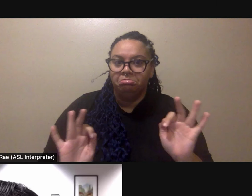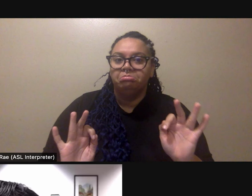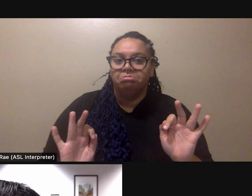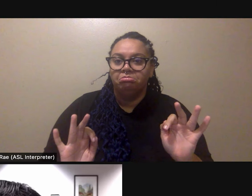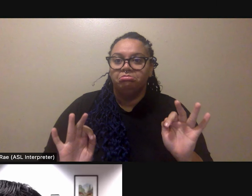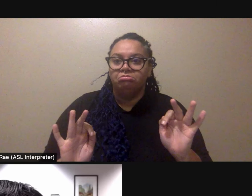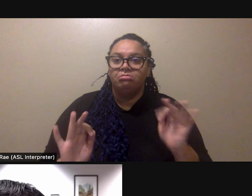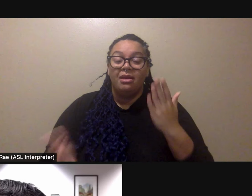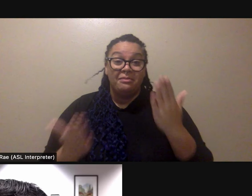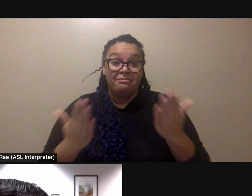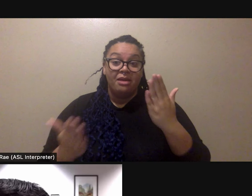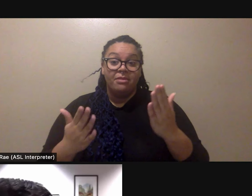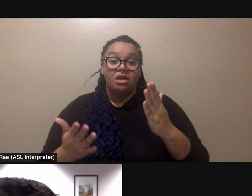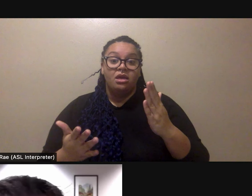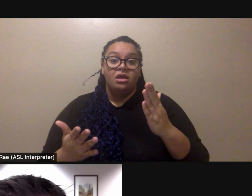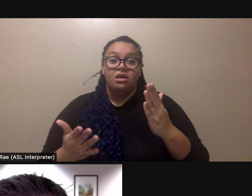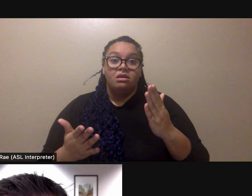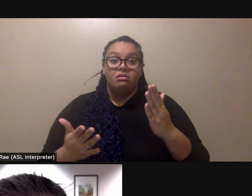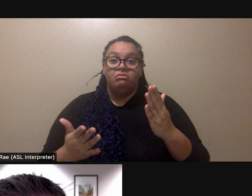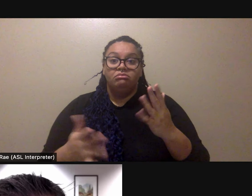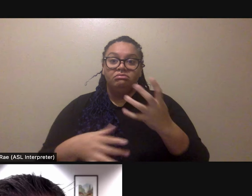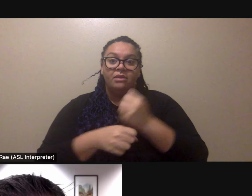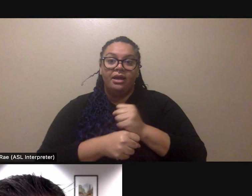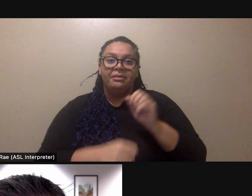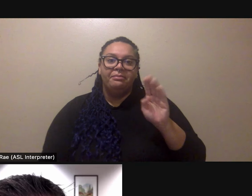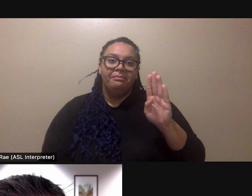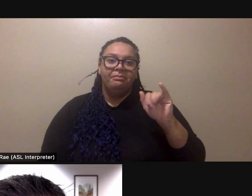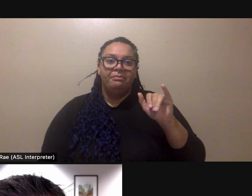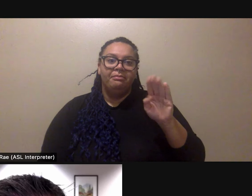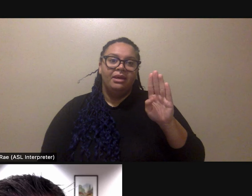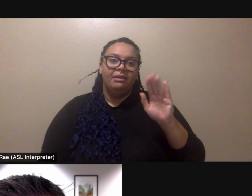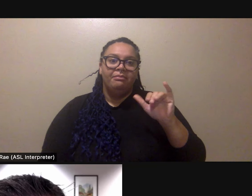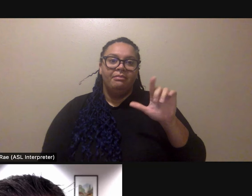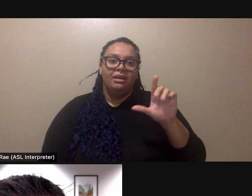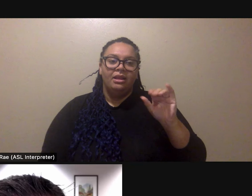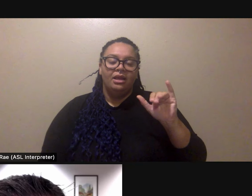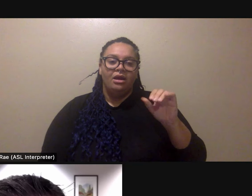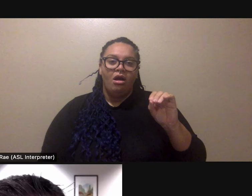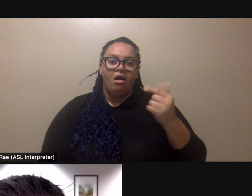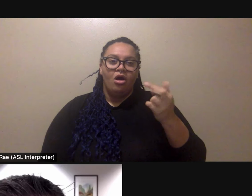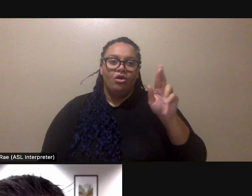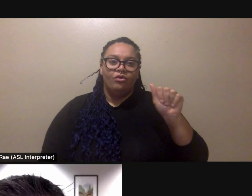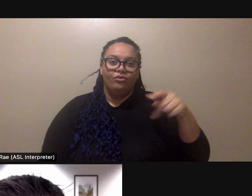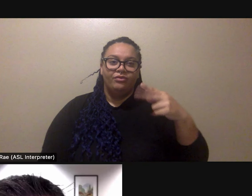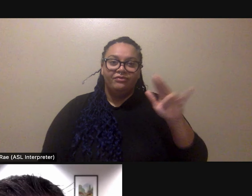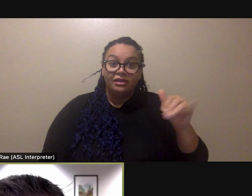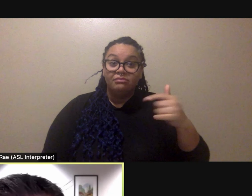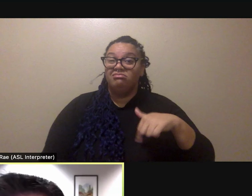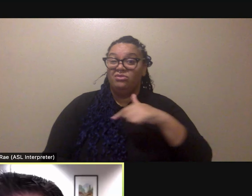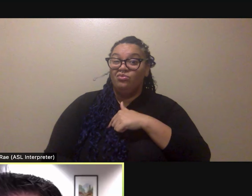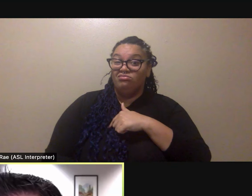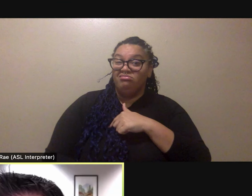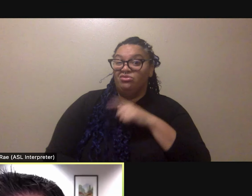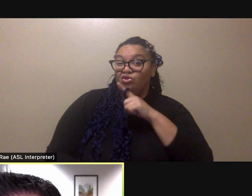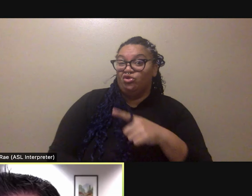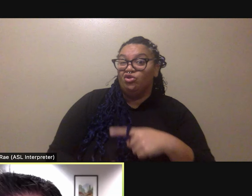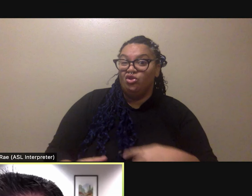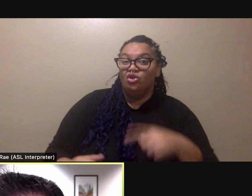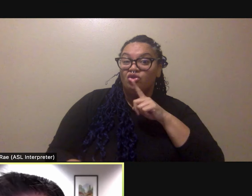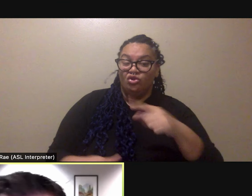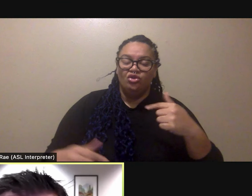a bibliography of those books. I'm pretty sure, 100% sure, that majority of those are in our collection.